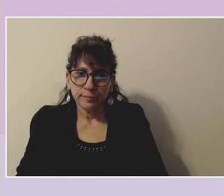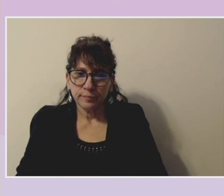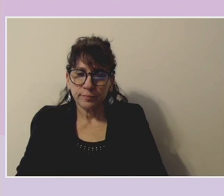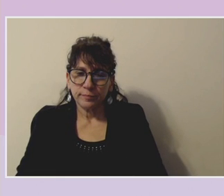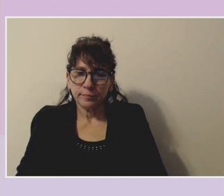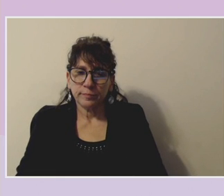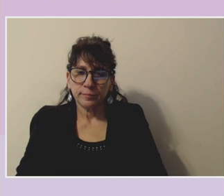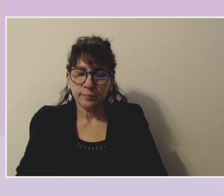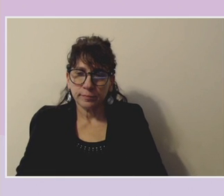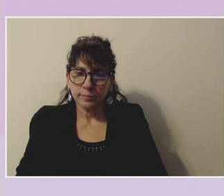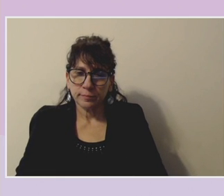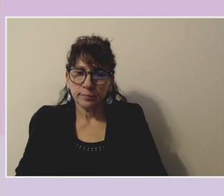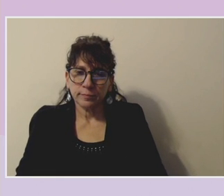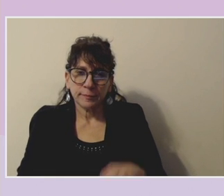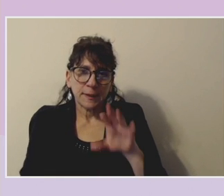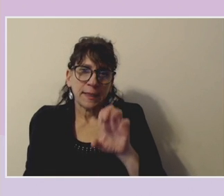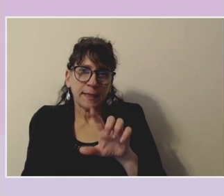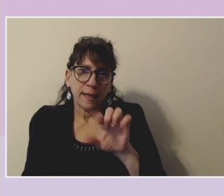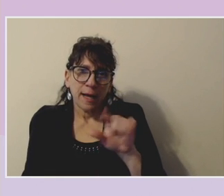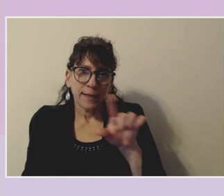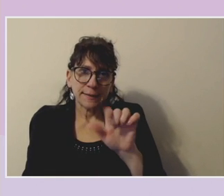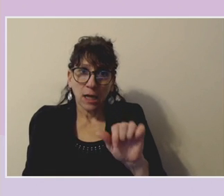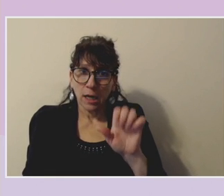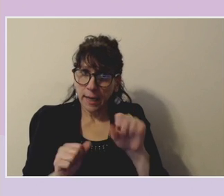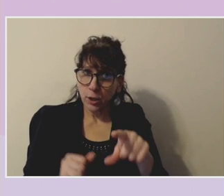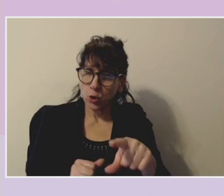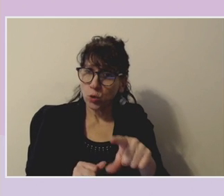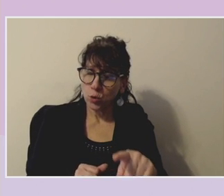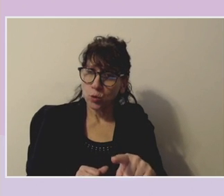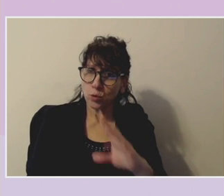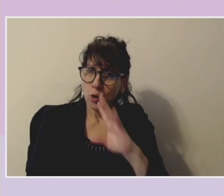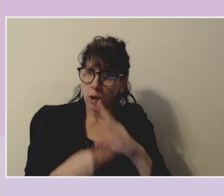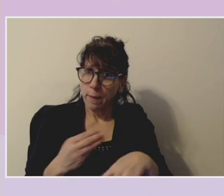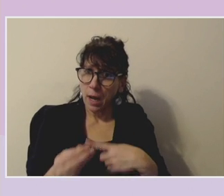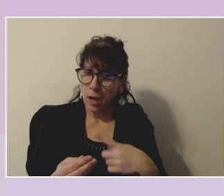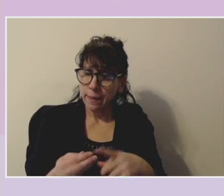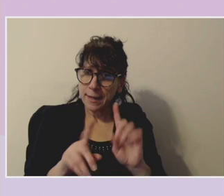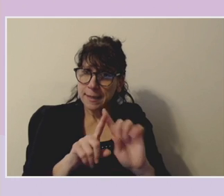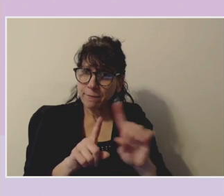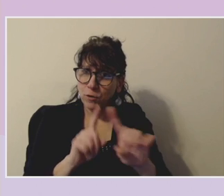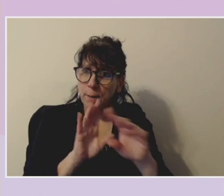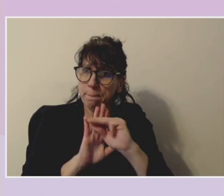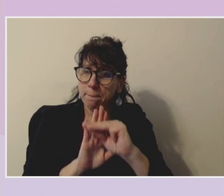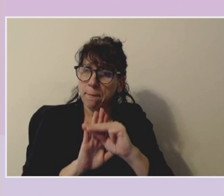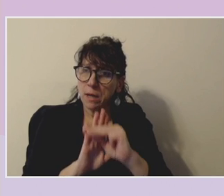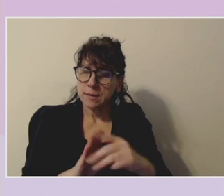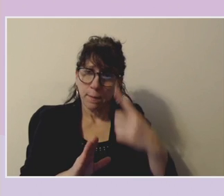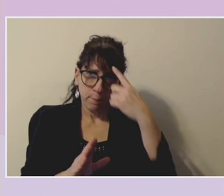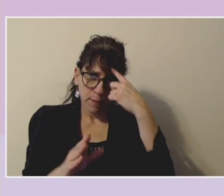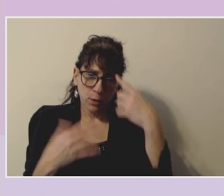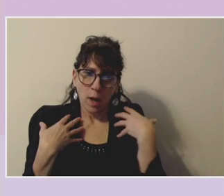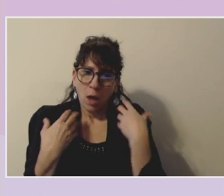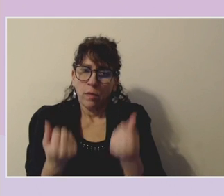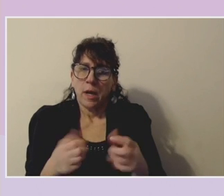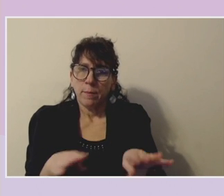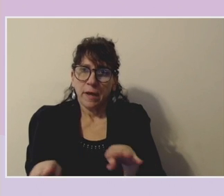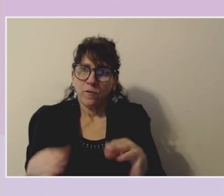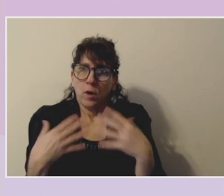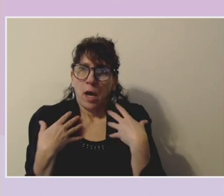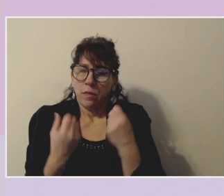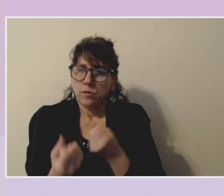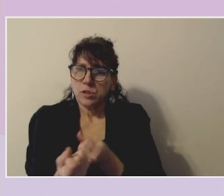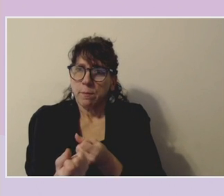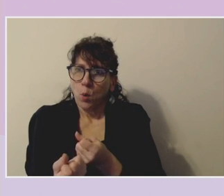Liza, I'm wondering if you can speak to the different models of mental health and behavioral health support